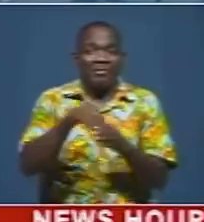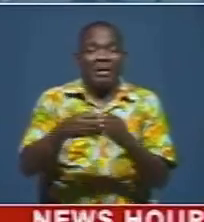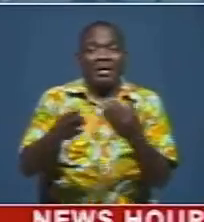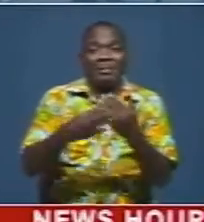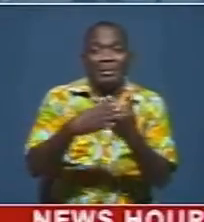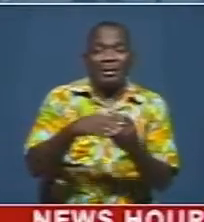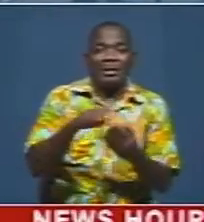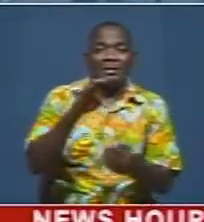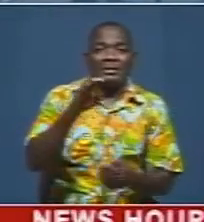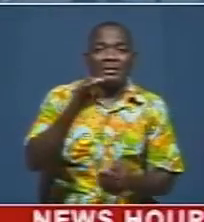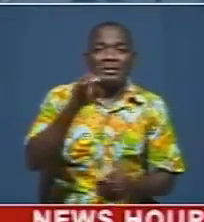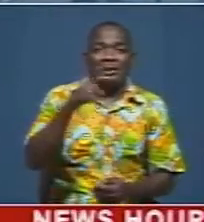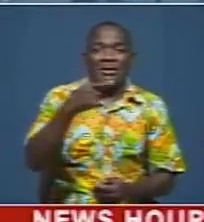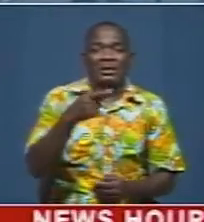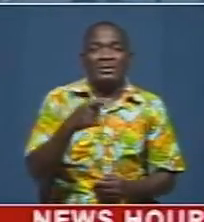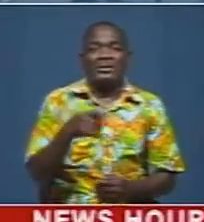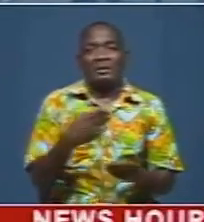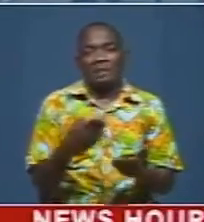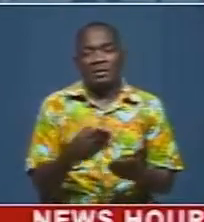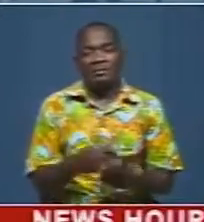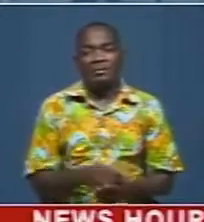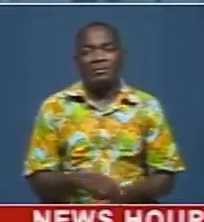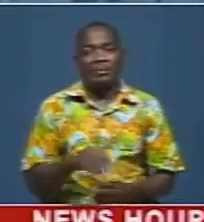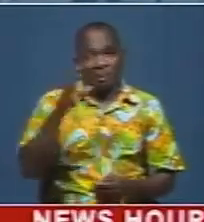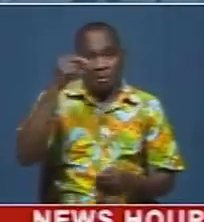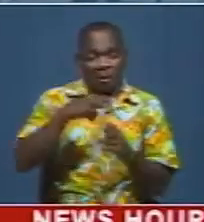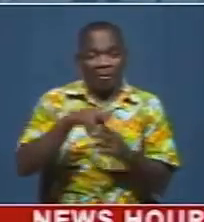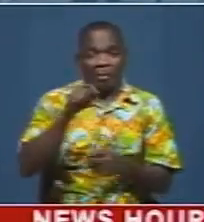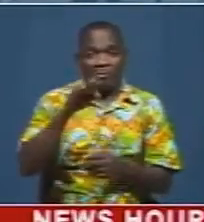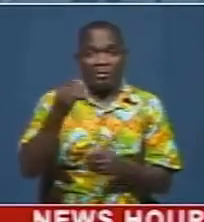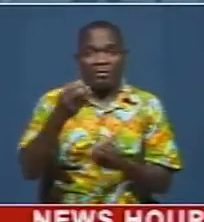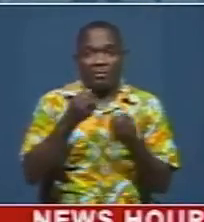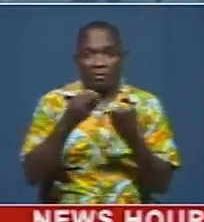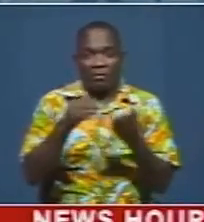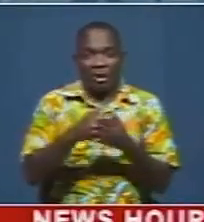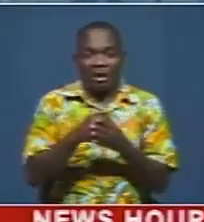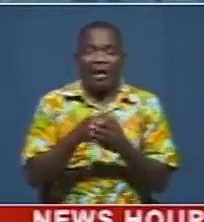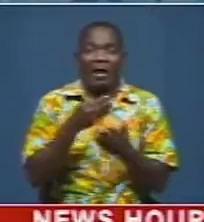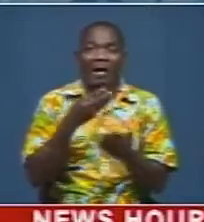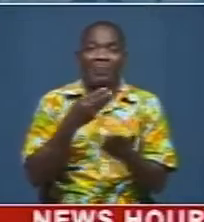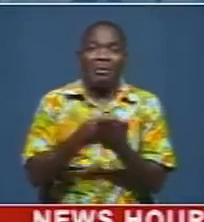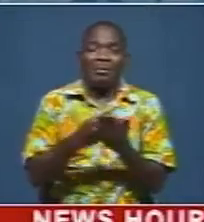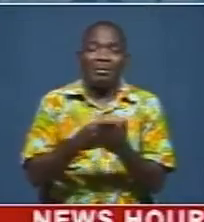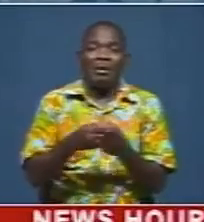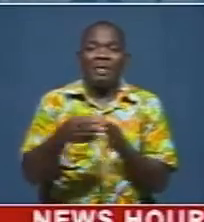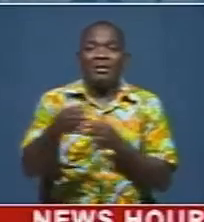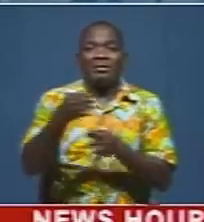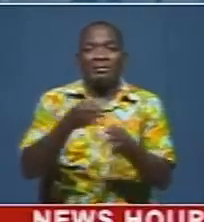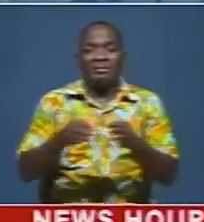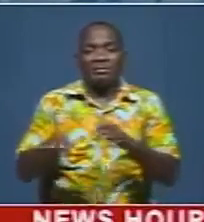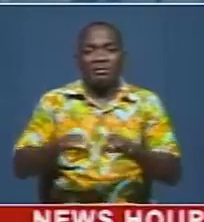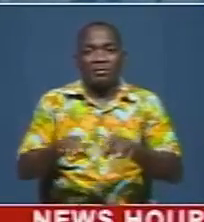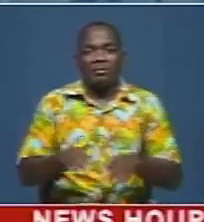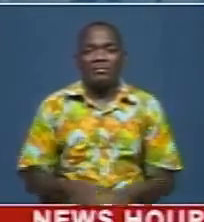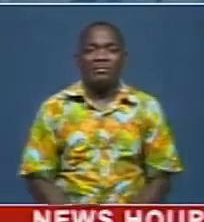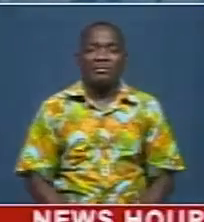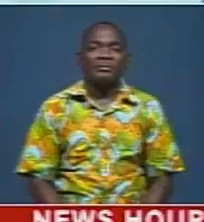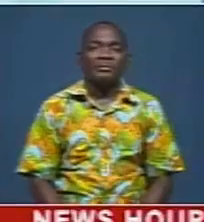at CDH Securities Limited, Mr. James Affo, with updates on the performance of the GSC this week.